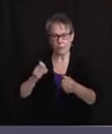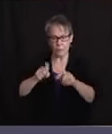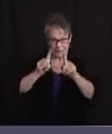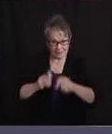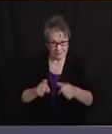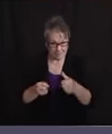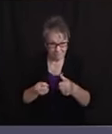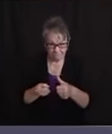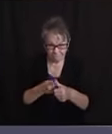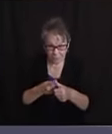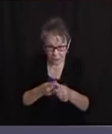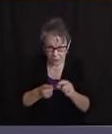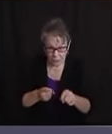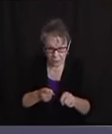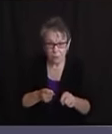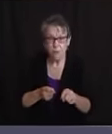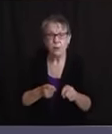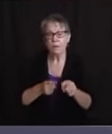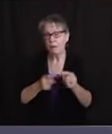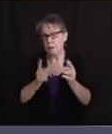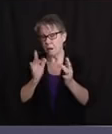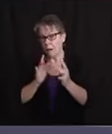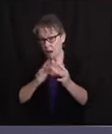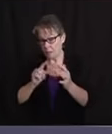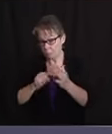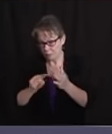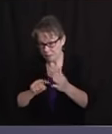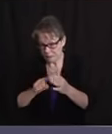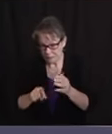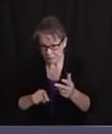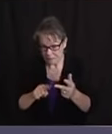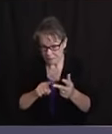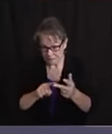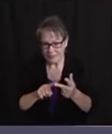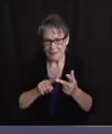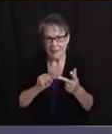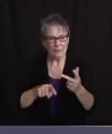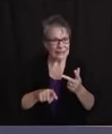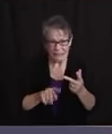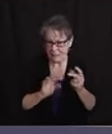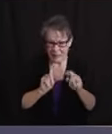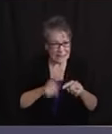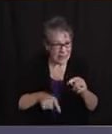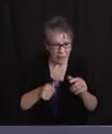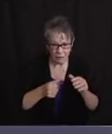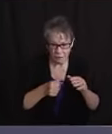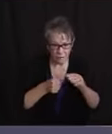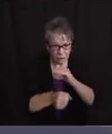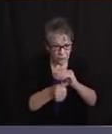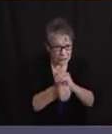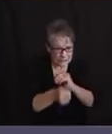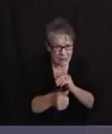depending on their symptoms. That's the best tool we have in our toolkit to stop the spread.